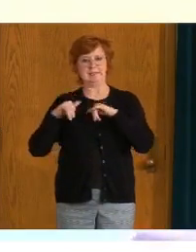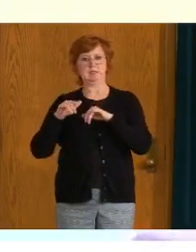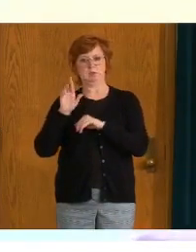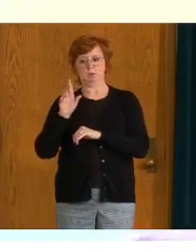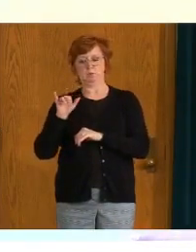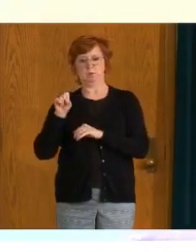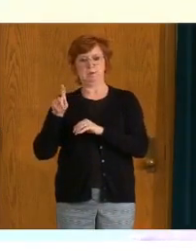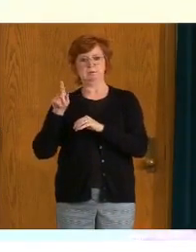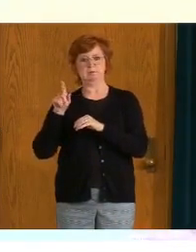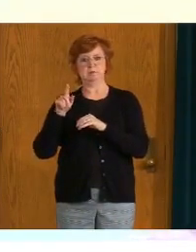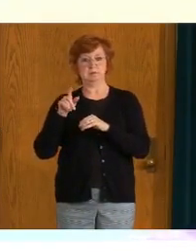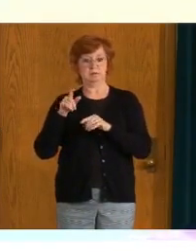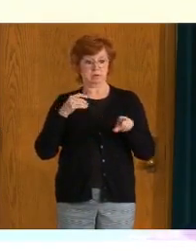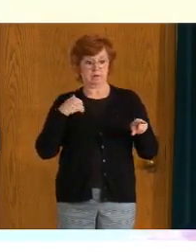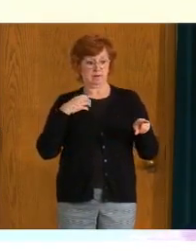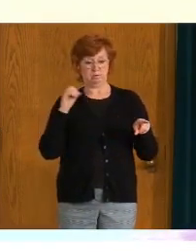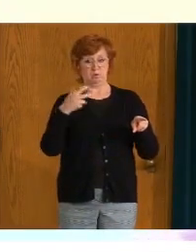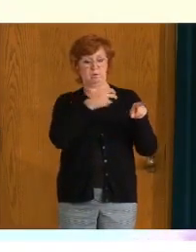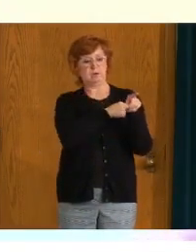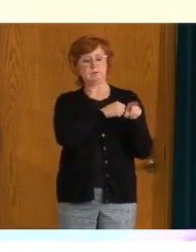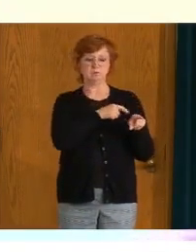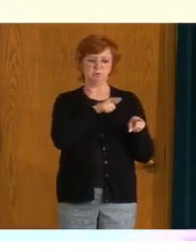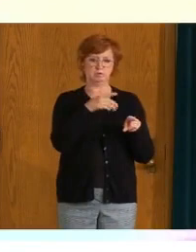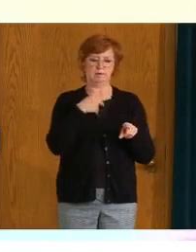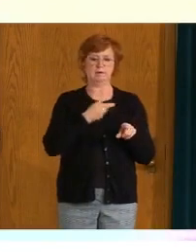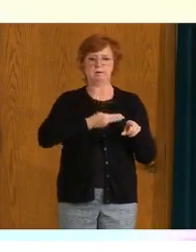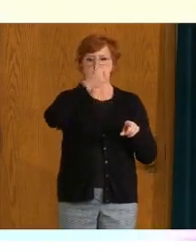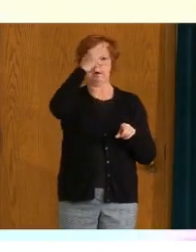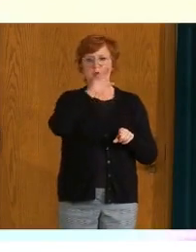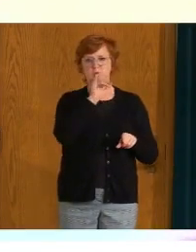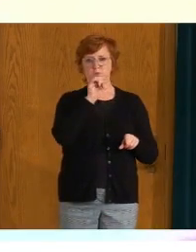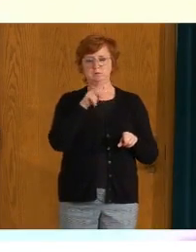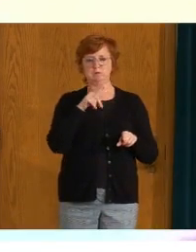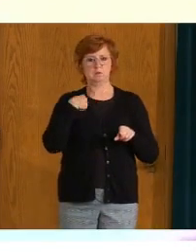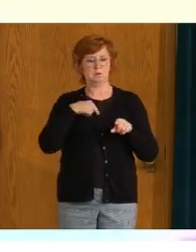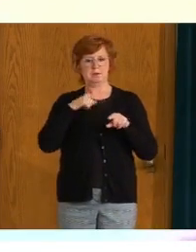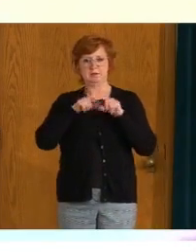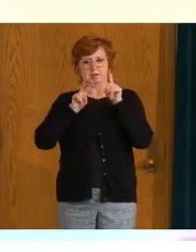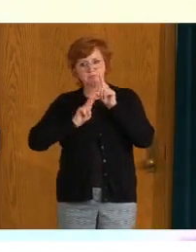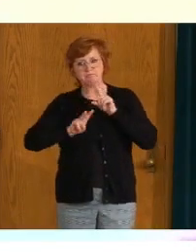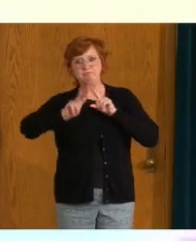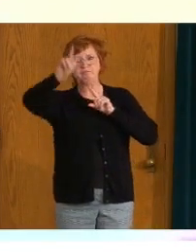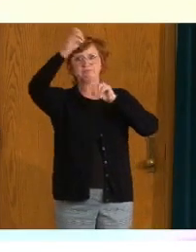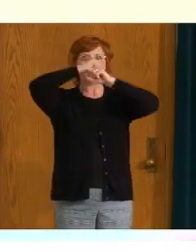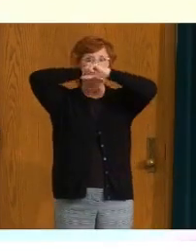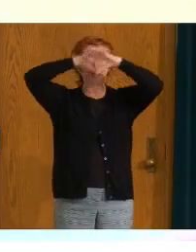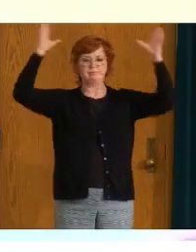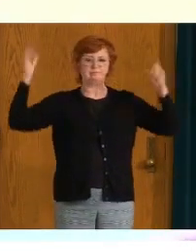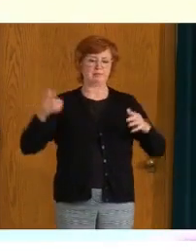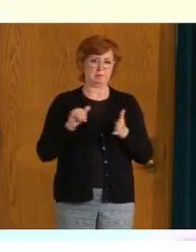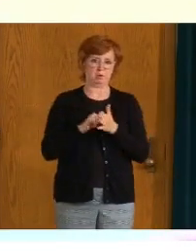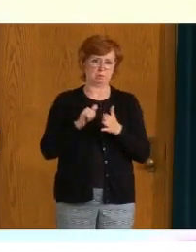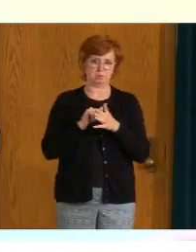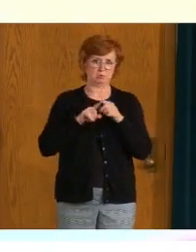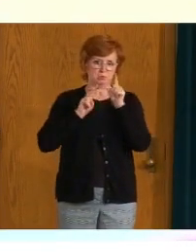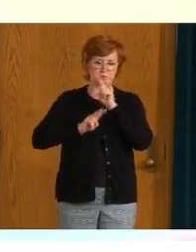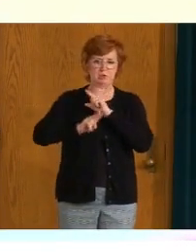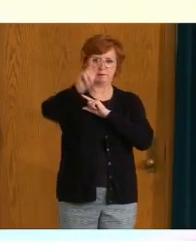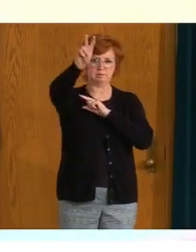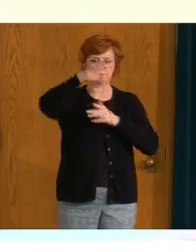are unvaccinated. And obviously, we can't forecast the future, and we'll always have to keep monitoring through testing, through